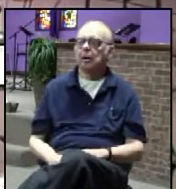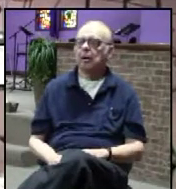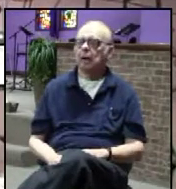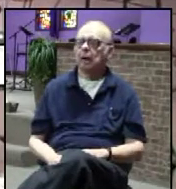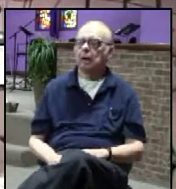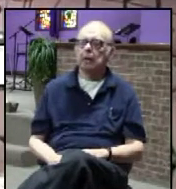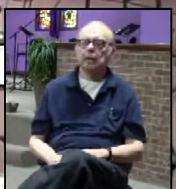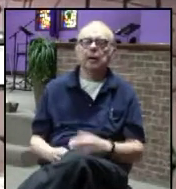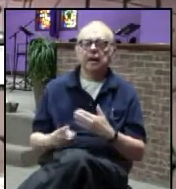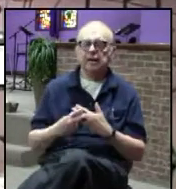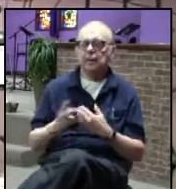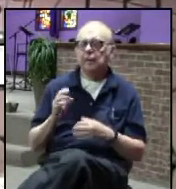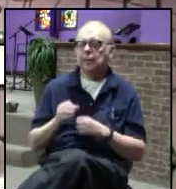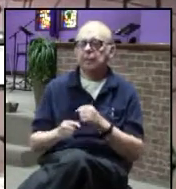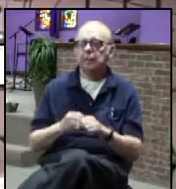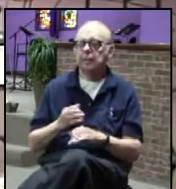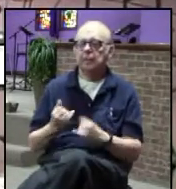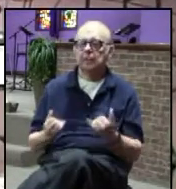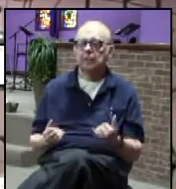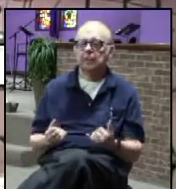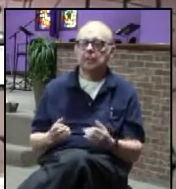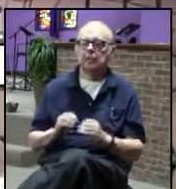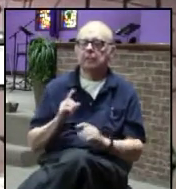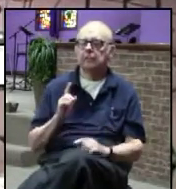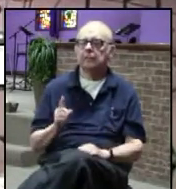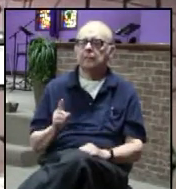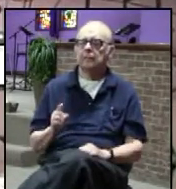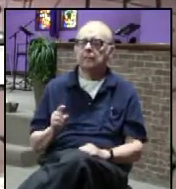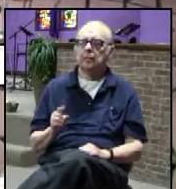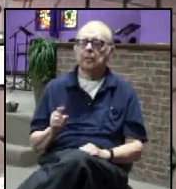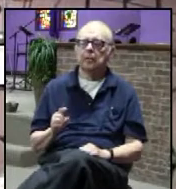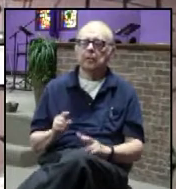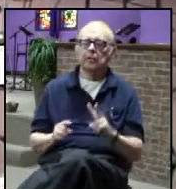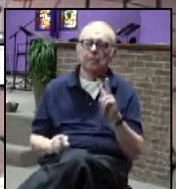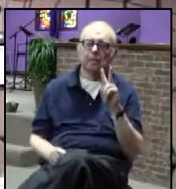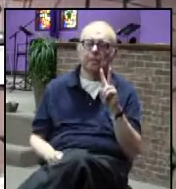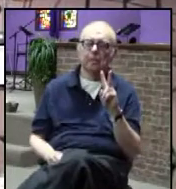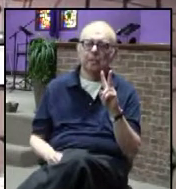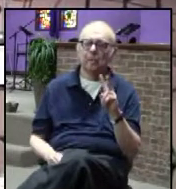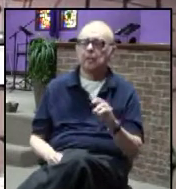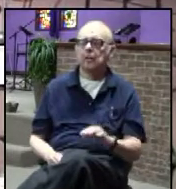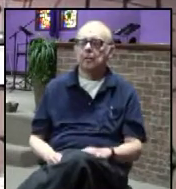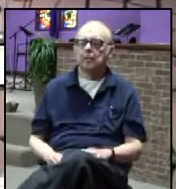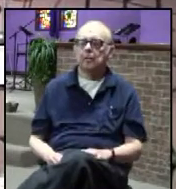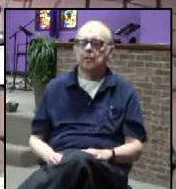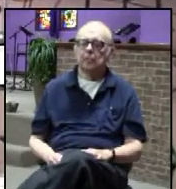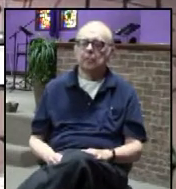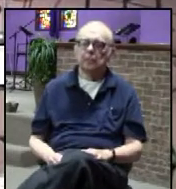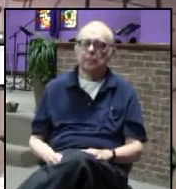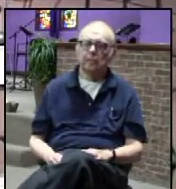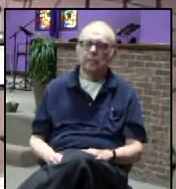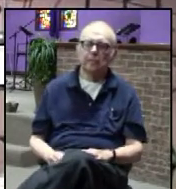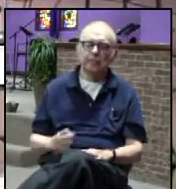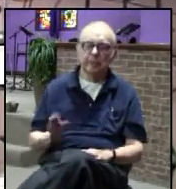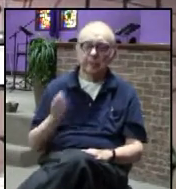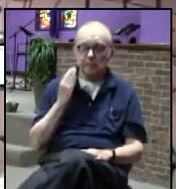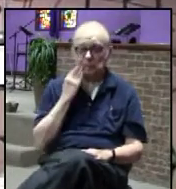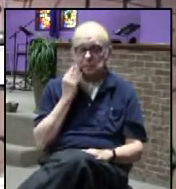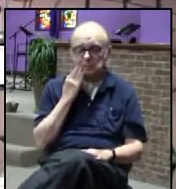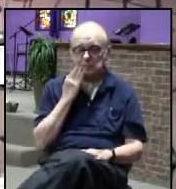up for this year. That's number one. Number two is, as many of y'all